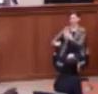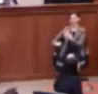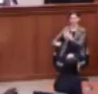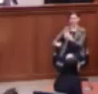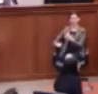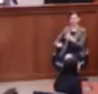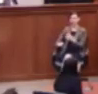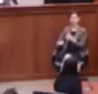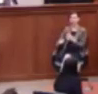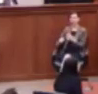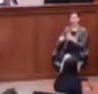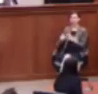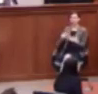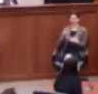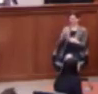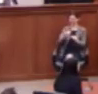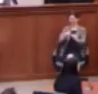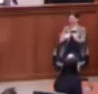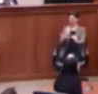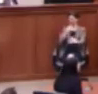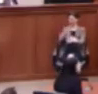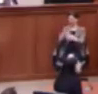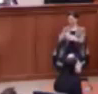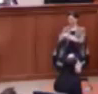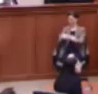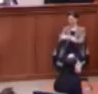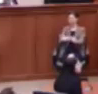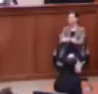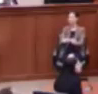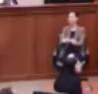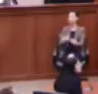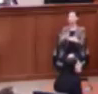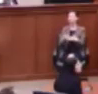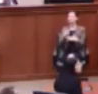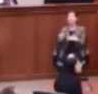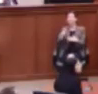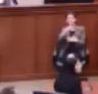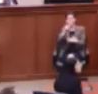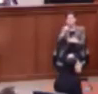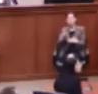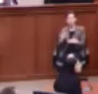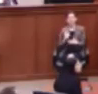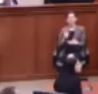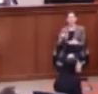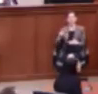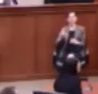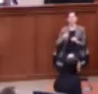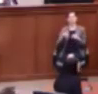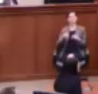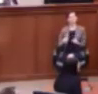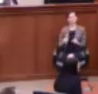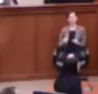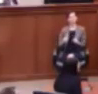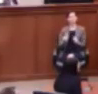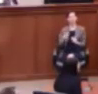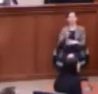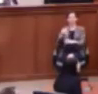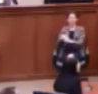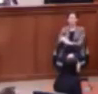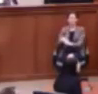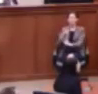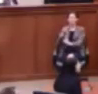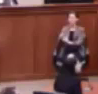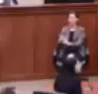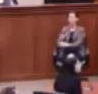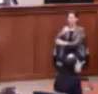in that specific facility, with the hope of next summer being our first opportunity to participate and apply to be a